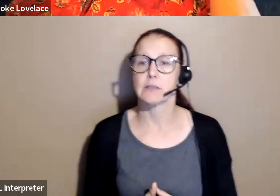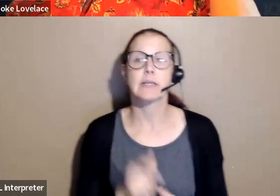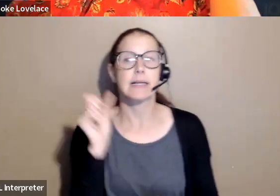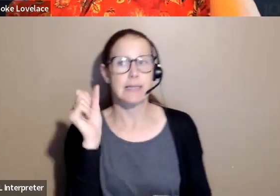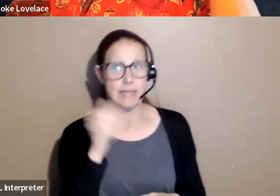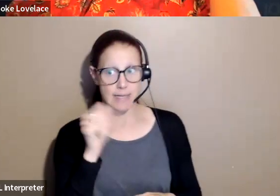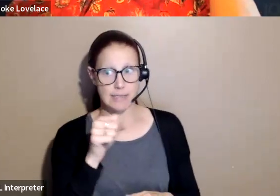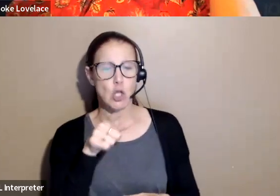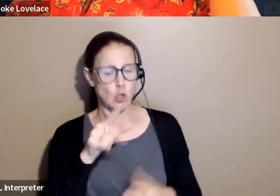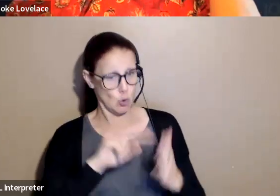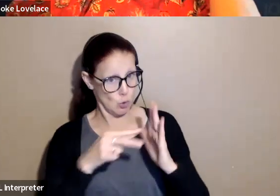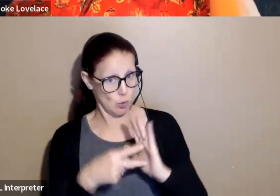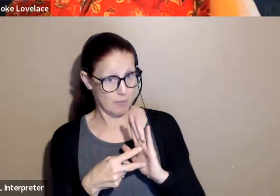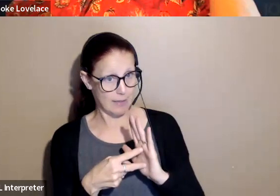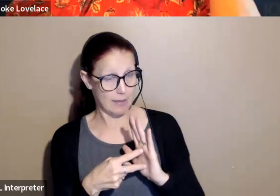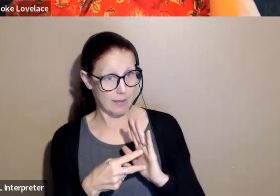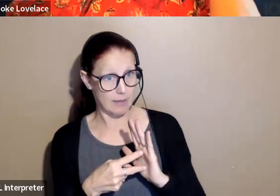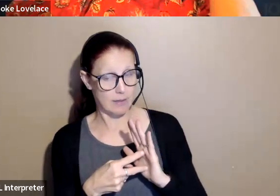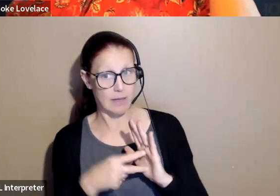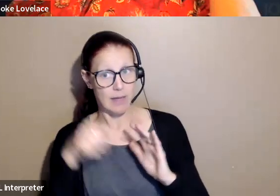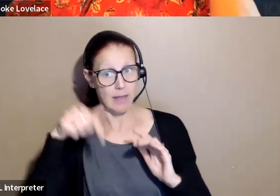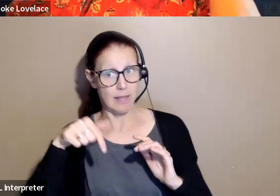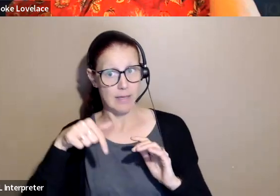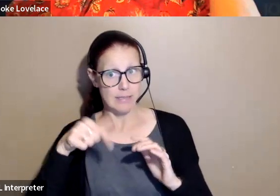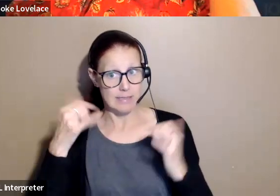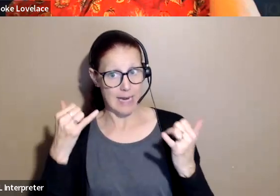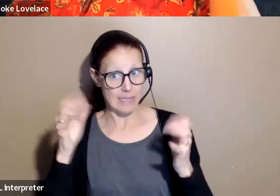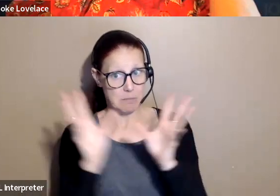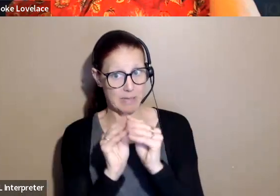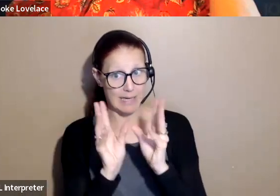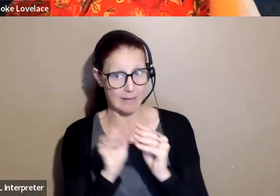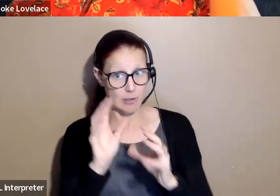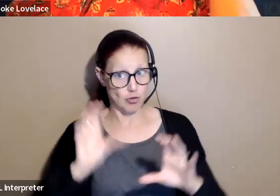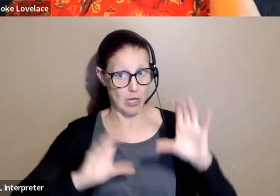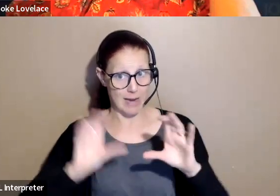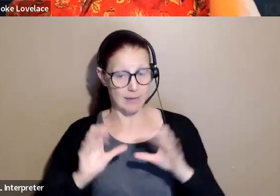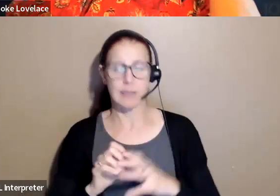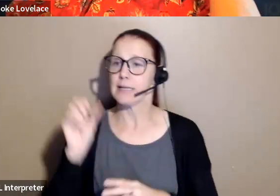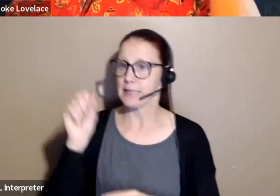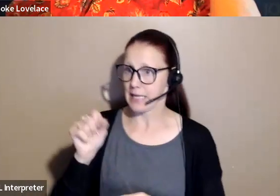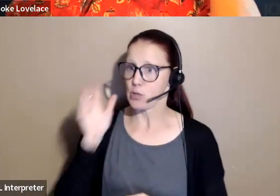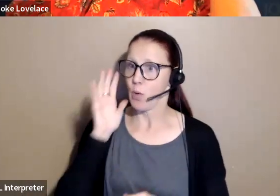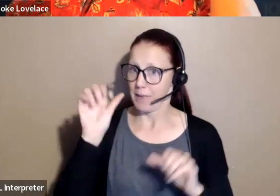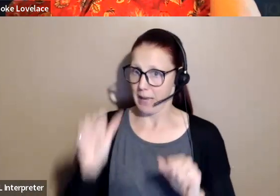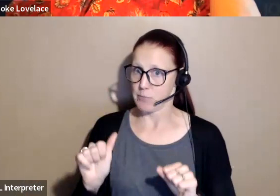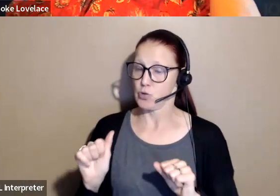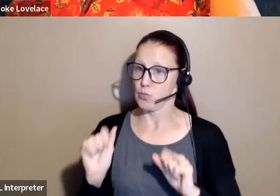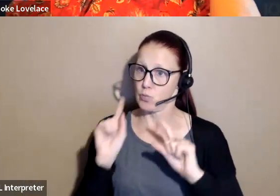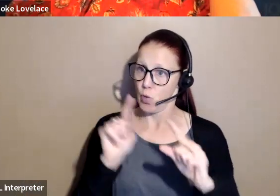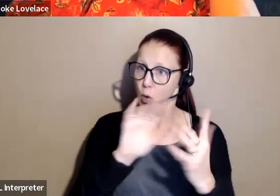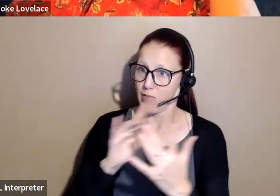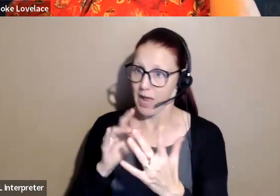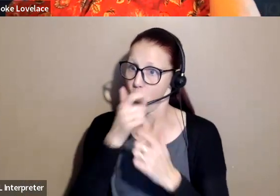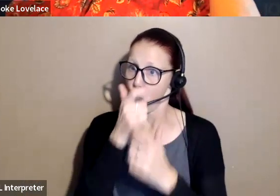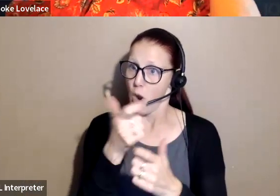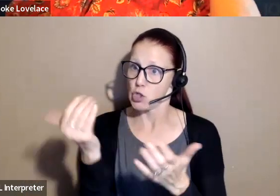Yeah, you mean this today, the chat? Yes, will I be able to go online and watch